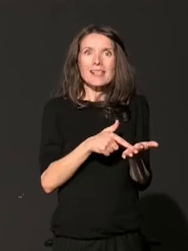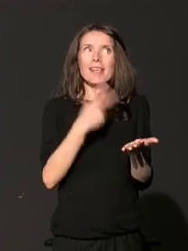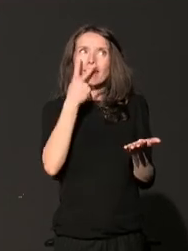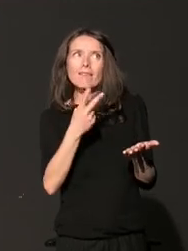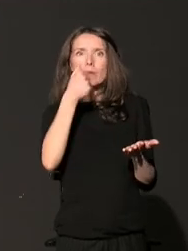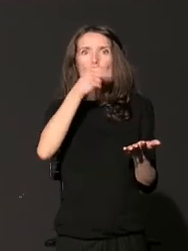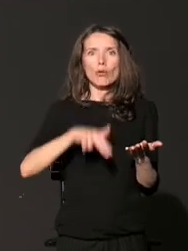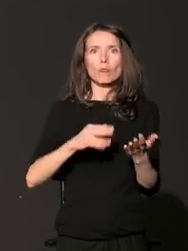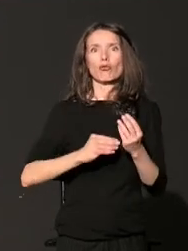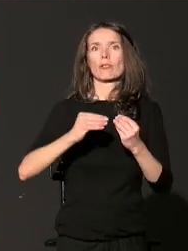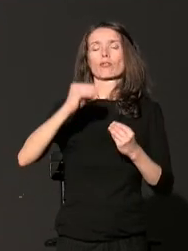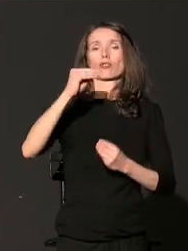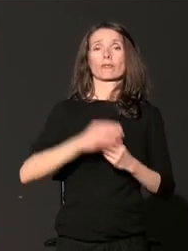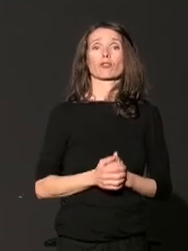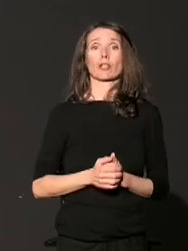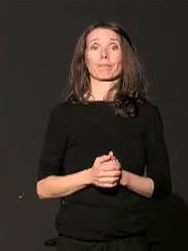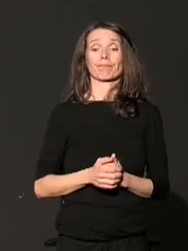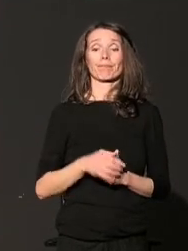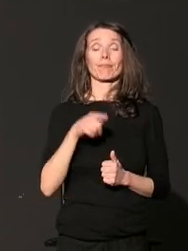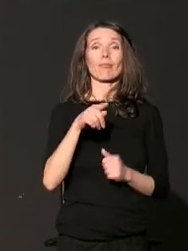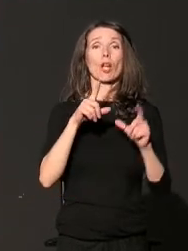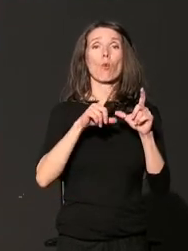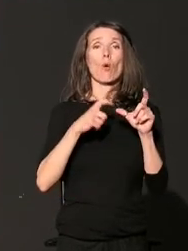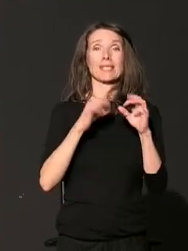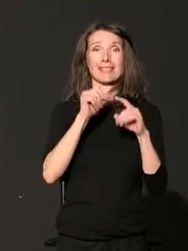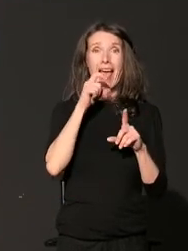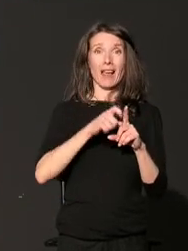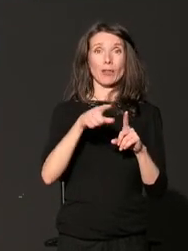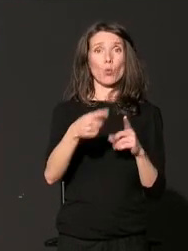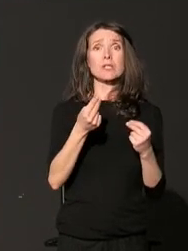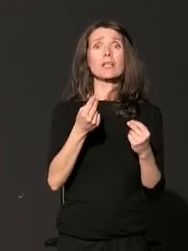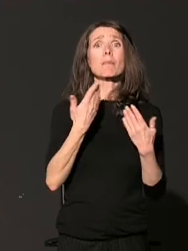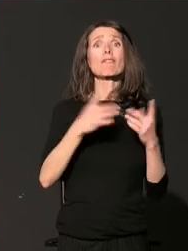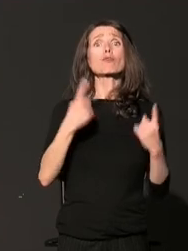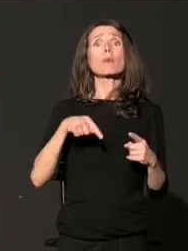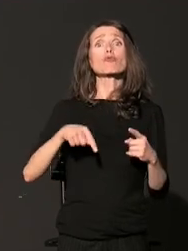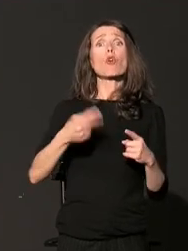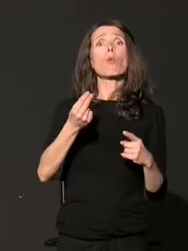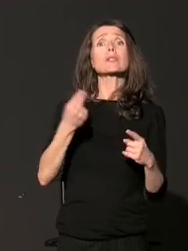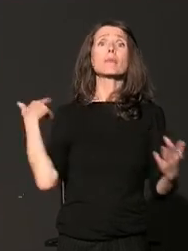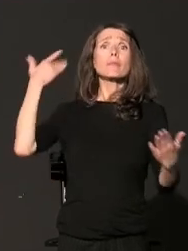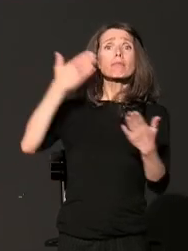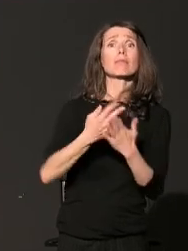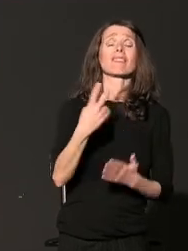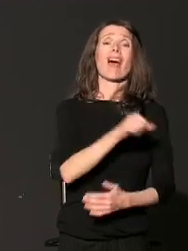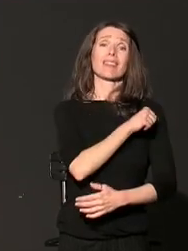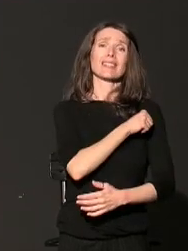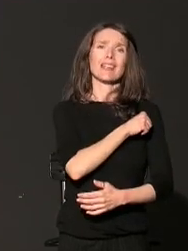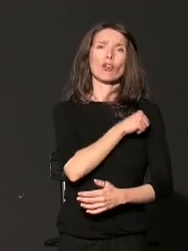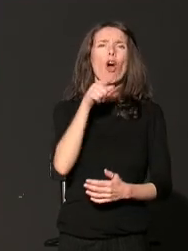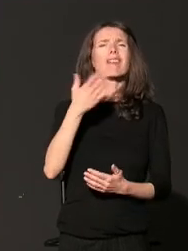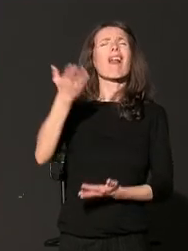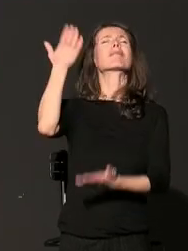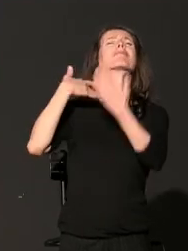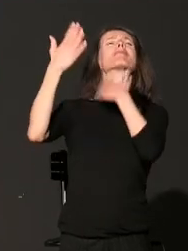20th anniversary now in Serbia. And again, if we go back 20 years ago, we were talking about the basic building blocks of a new economy here,